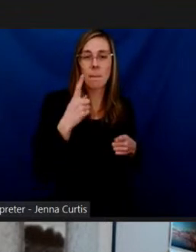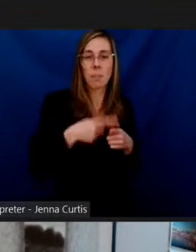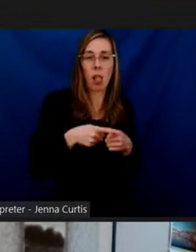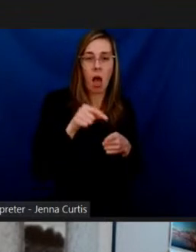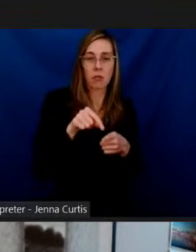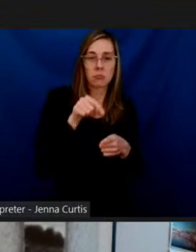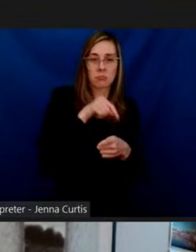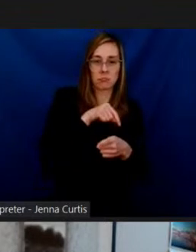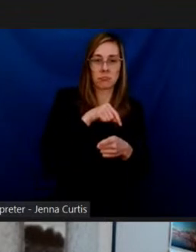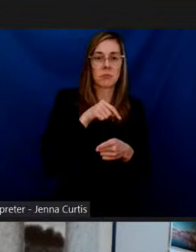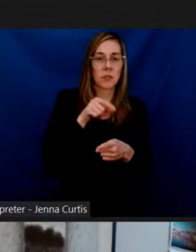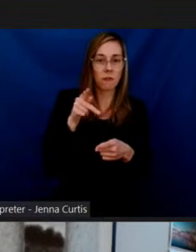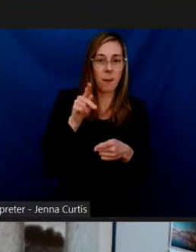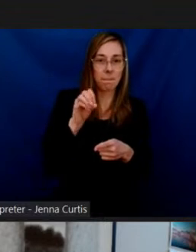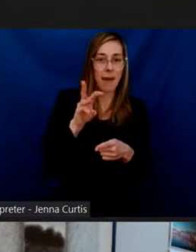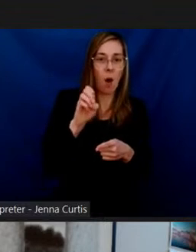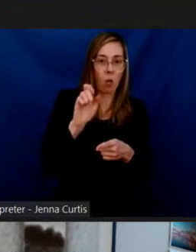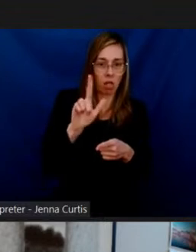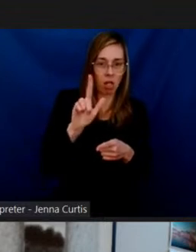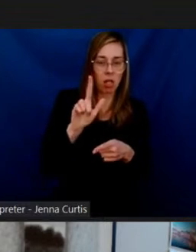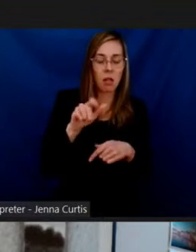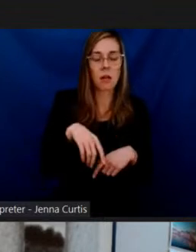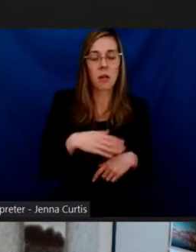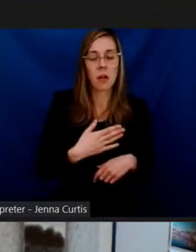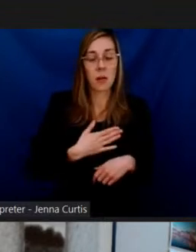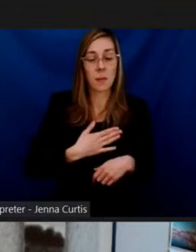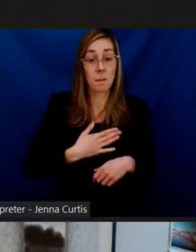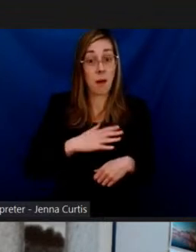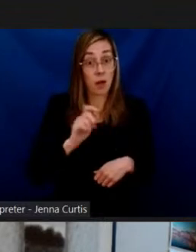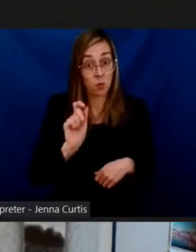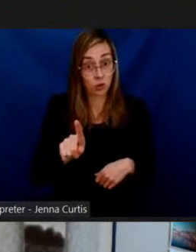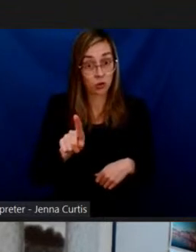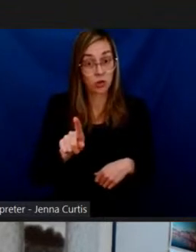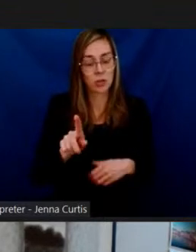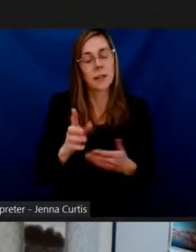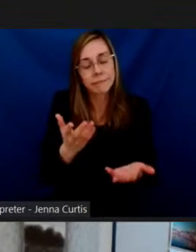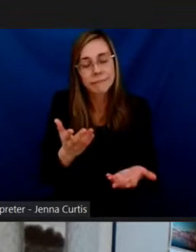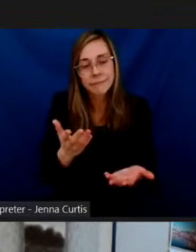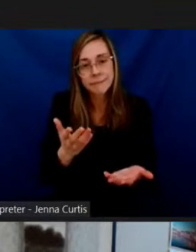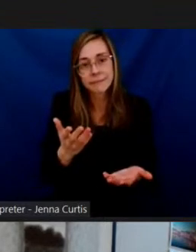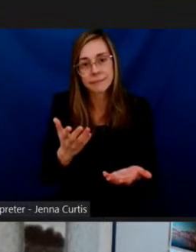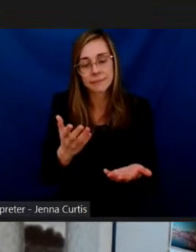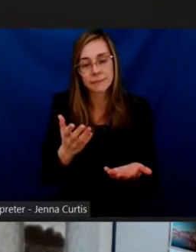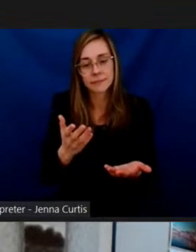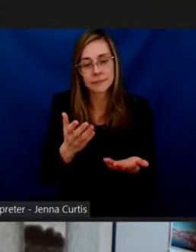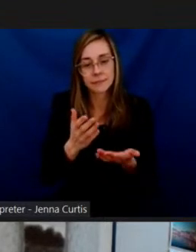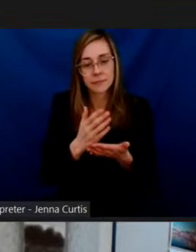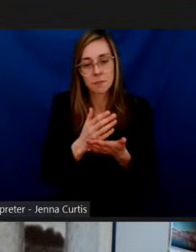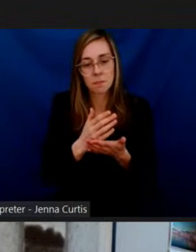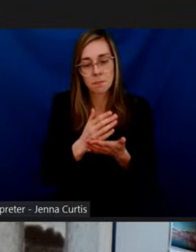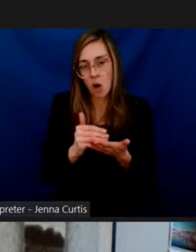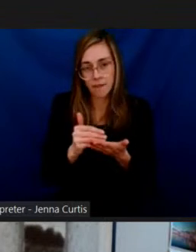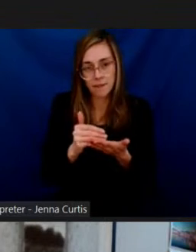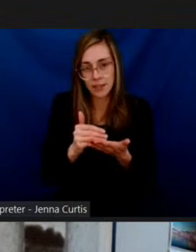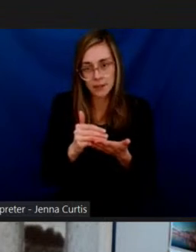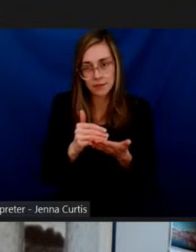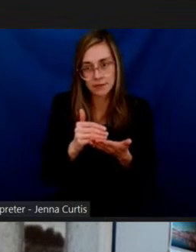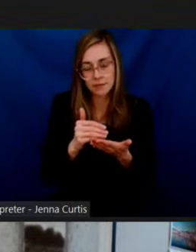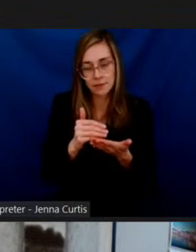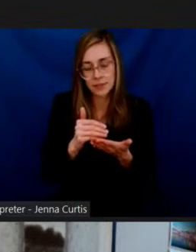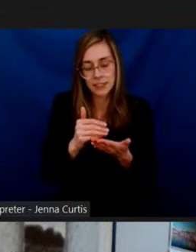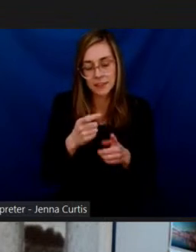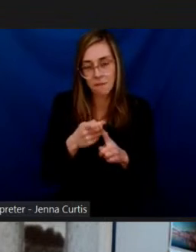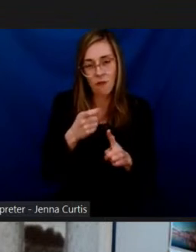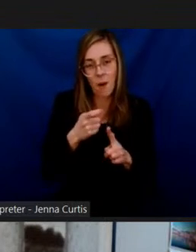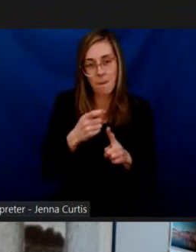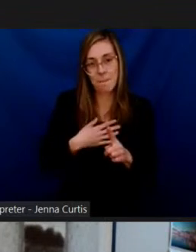I have a very practical question, actually. And part of it is based upon my less than stellar experience